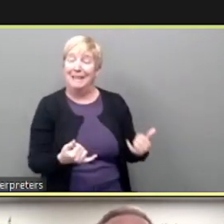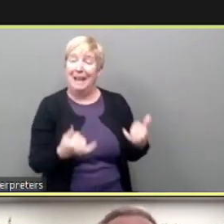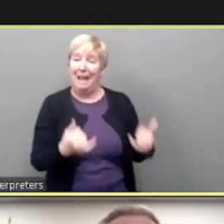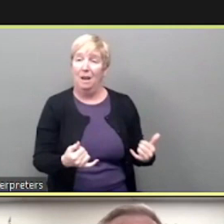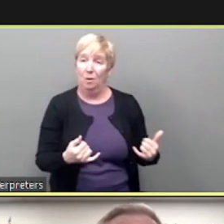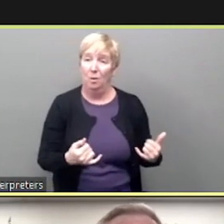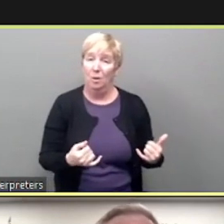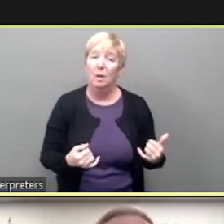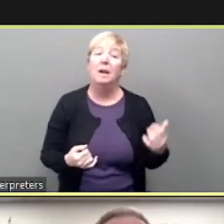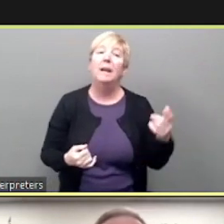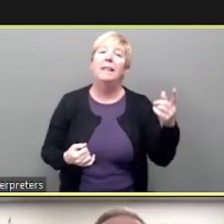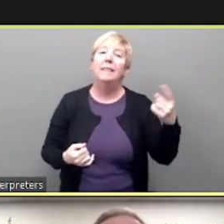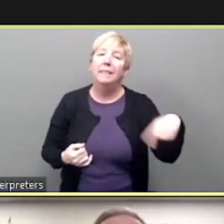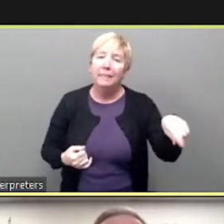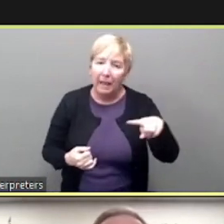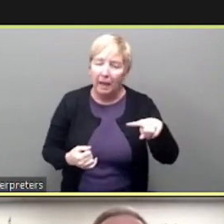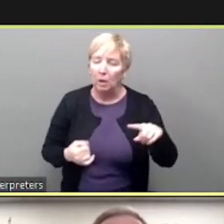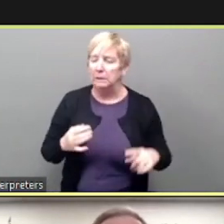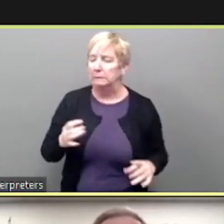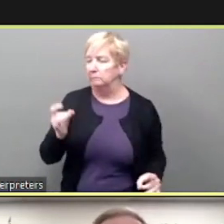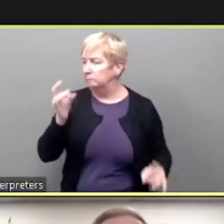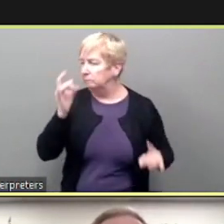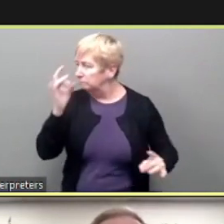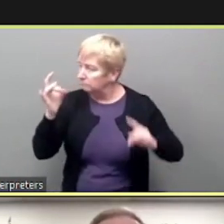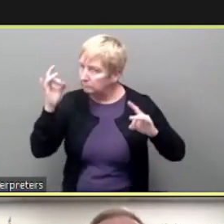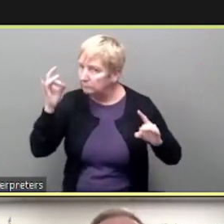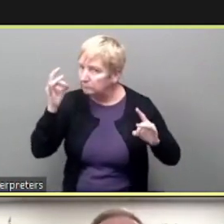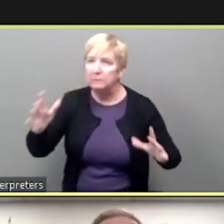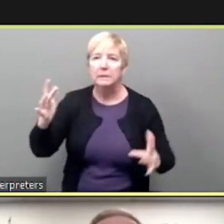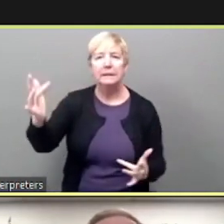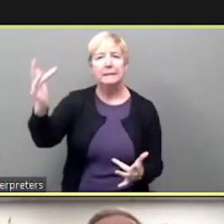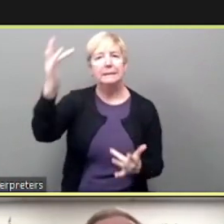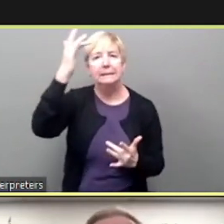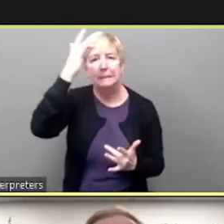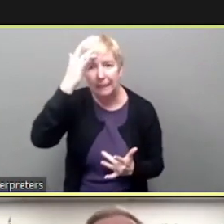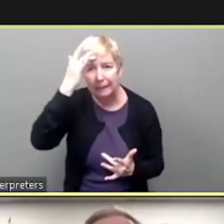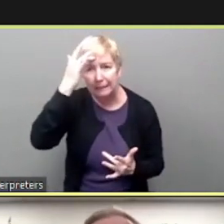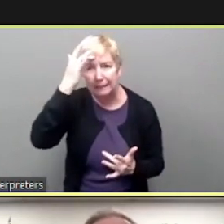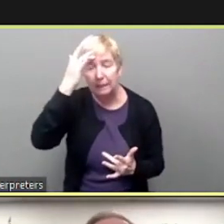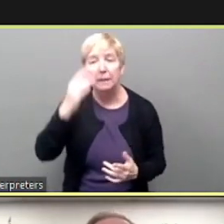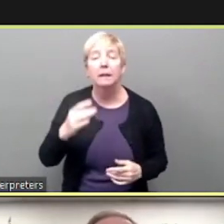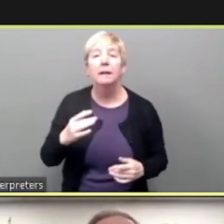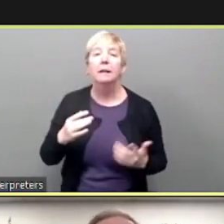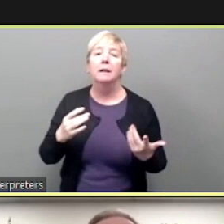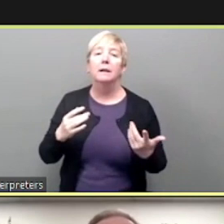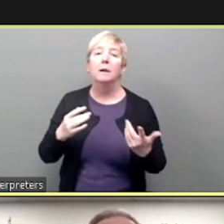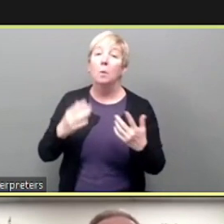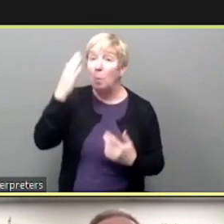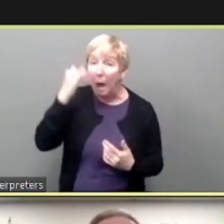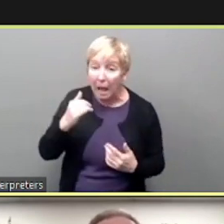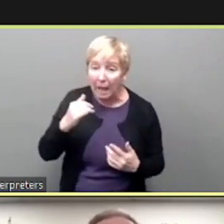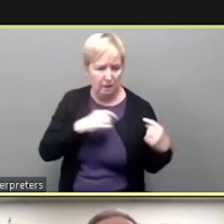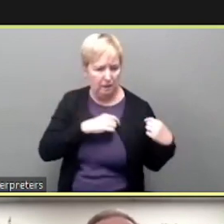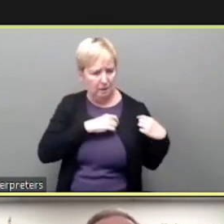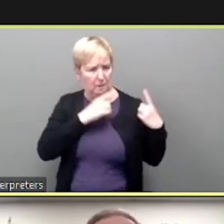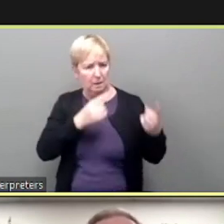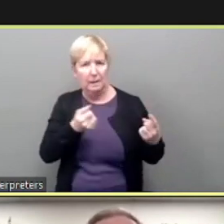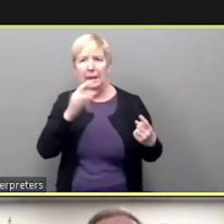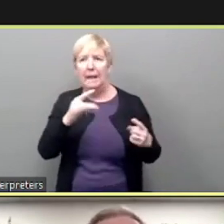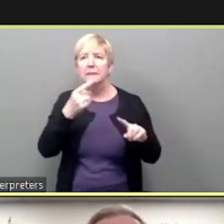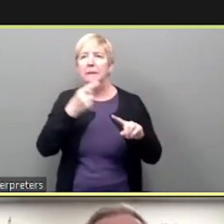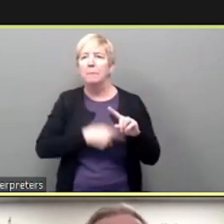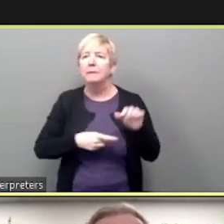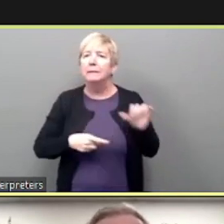much worse complications of illnesses as a result of not getting regular care during the pandemic. And so it isn't that